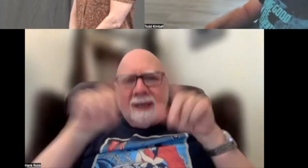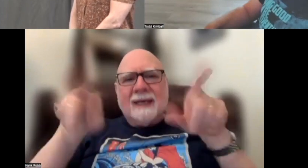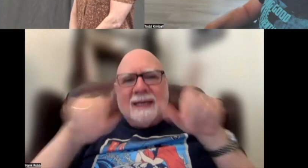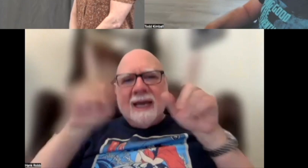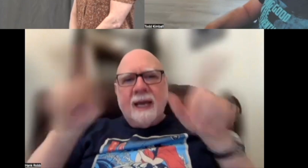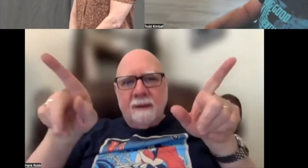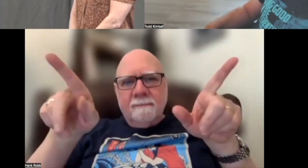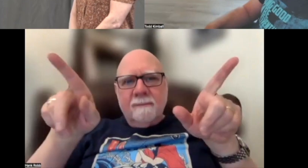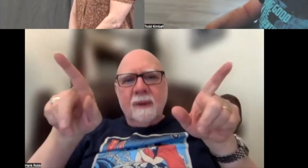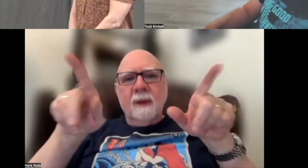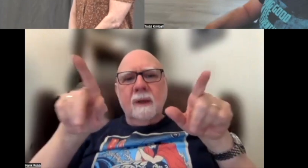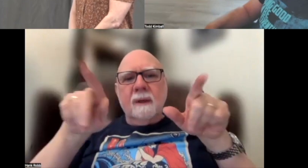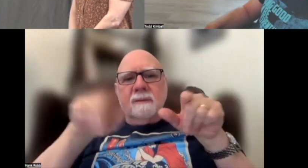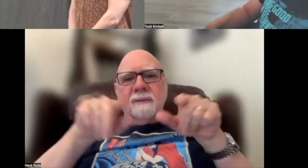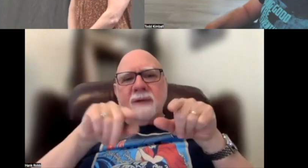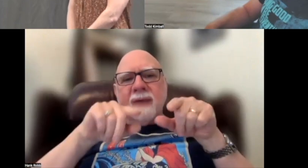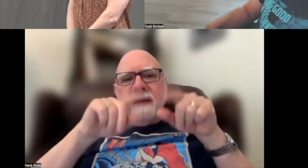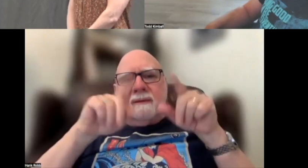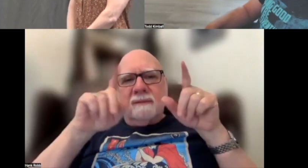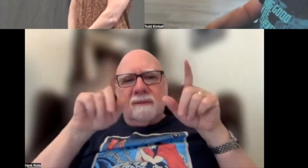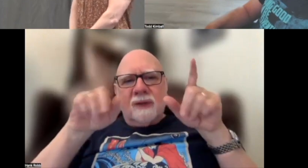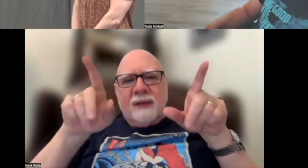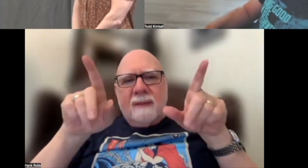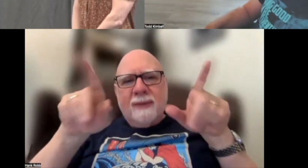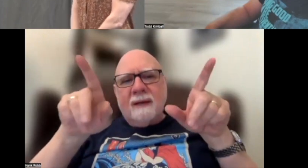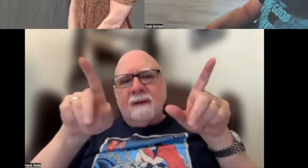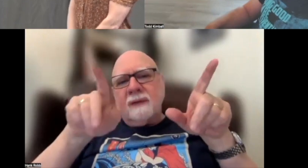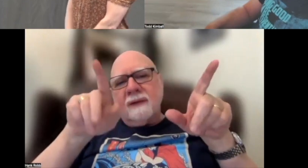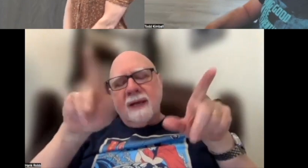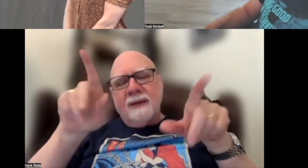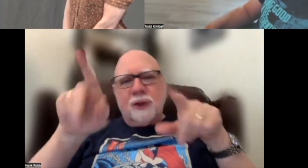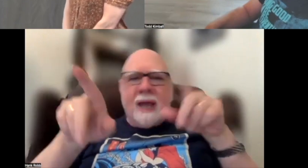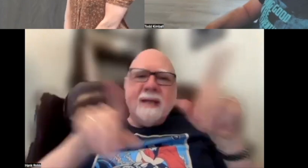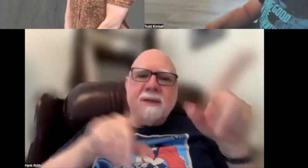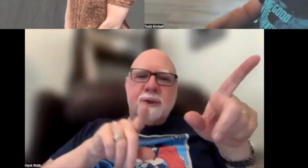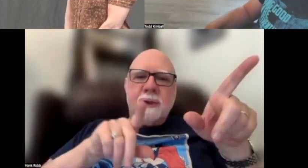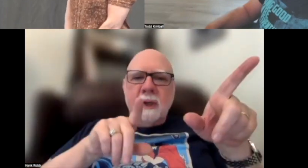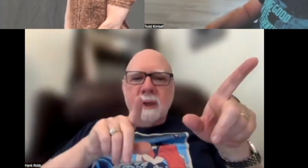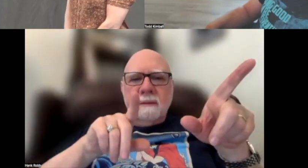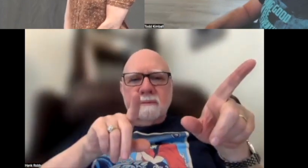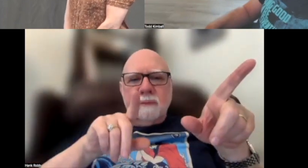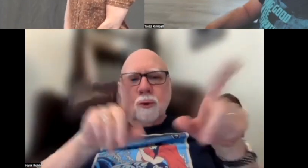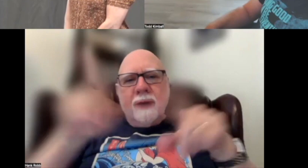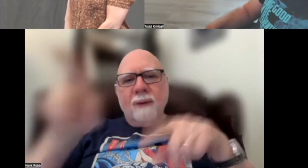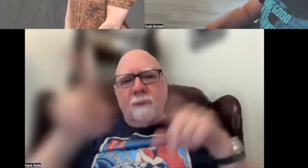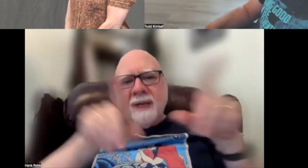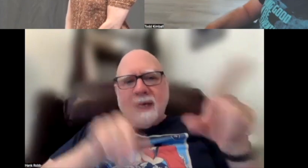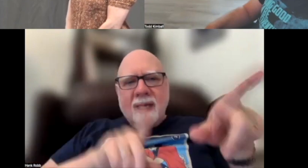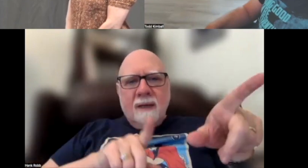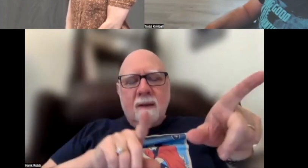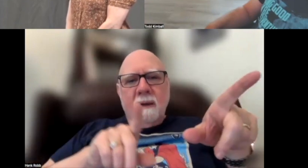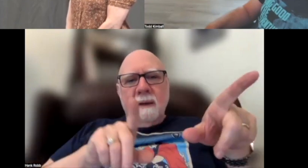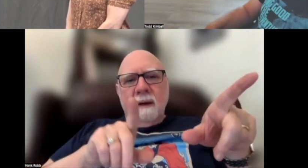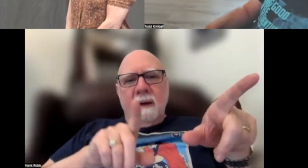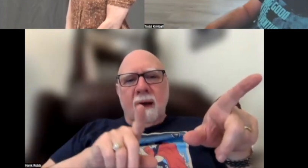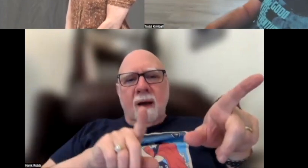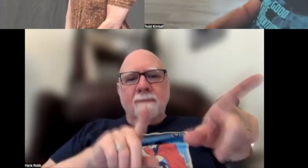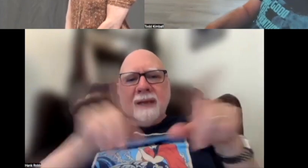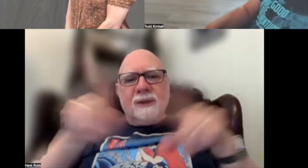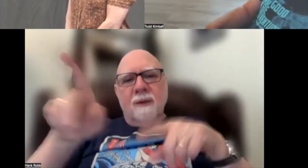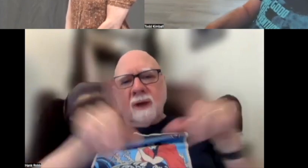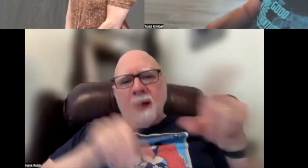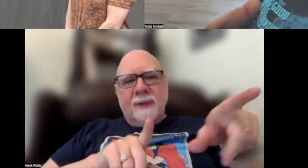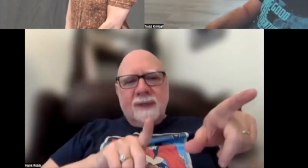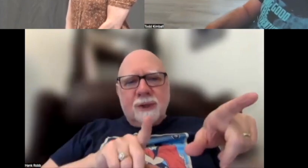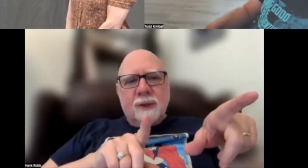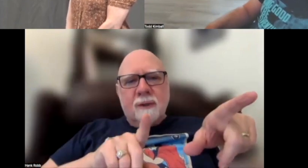pick again. Did Well- they change who they were picking based